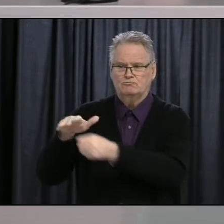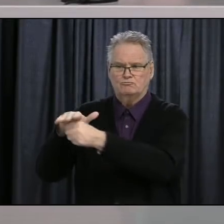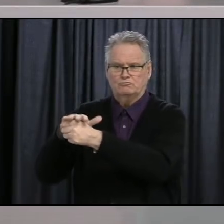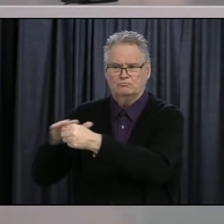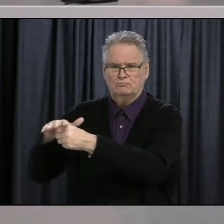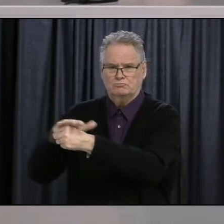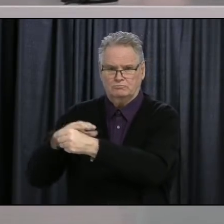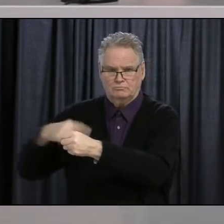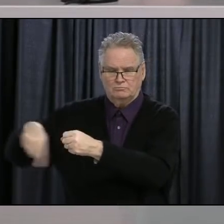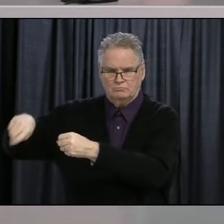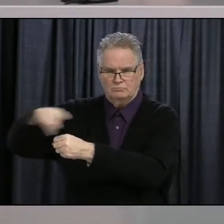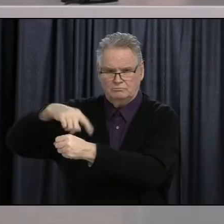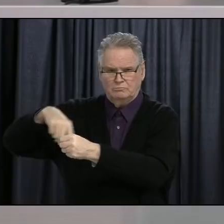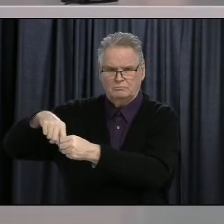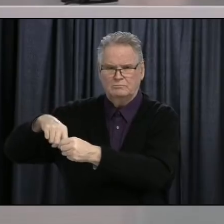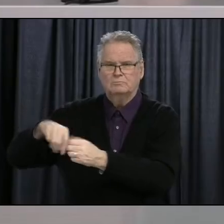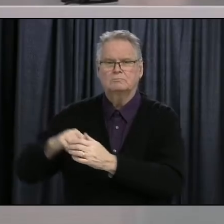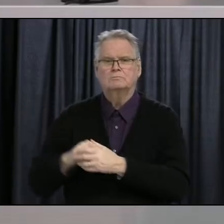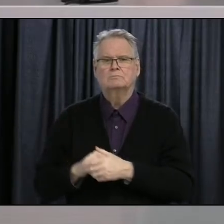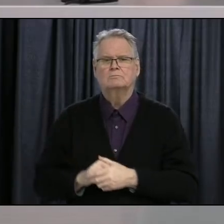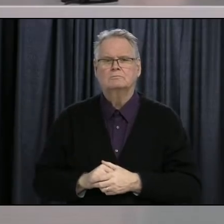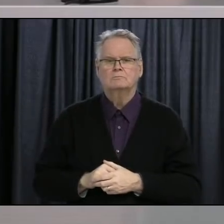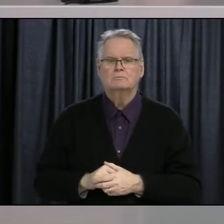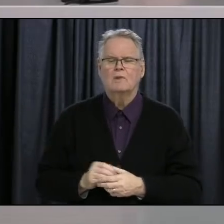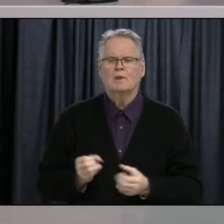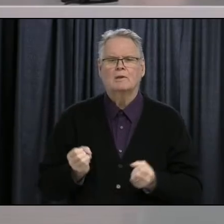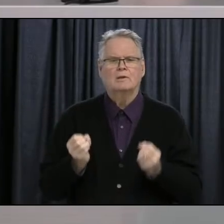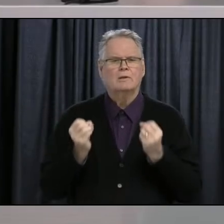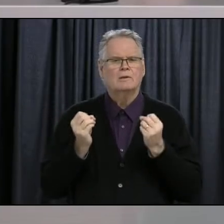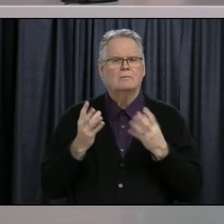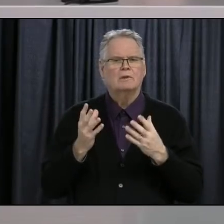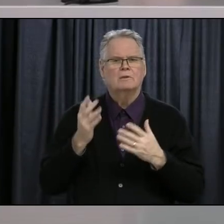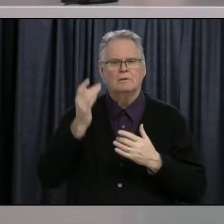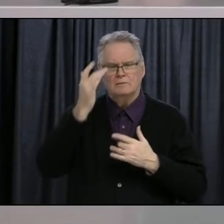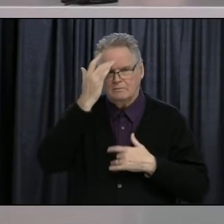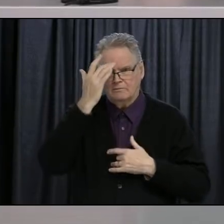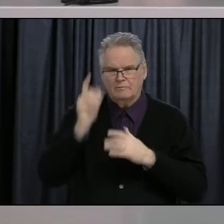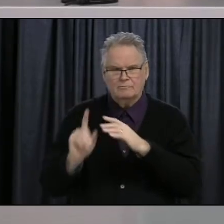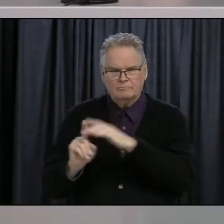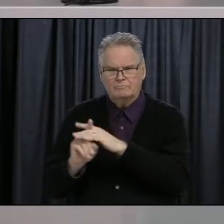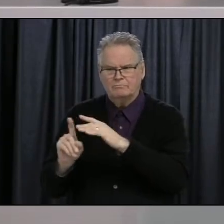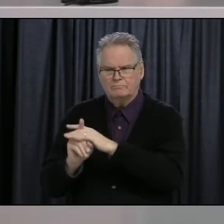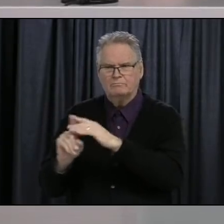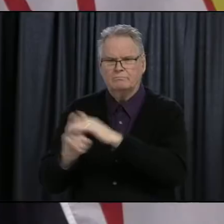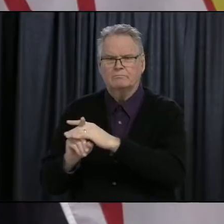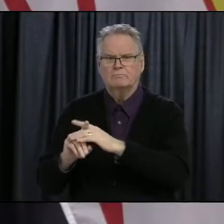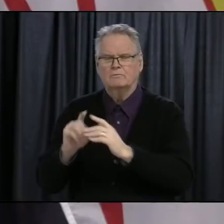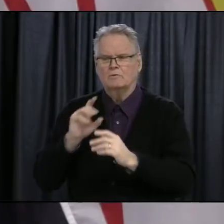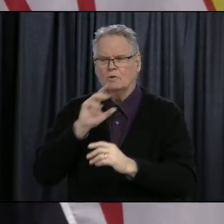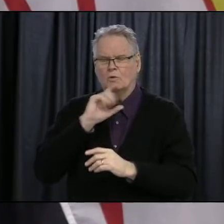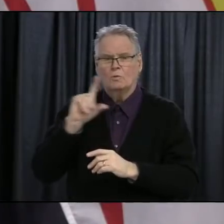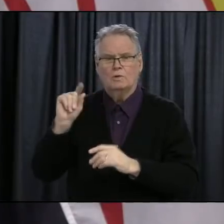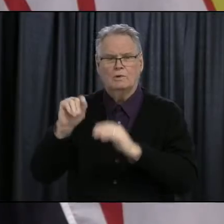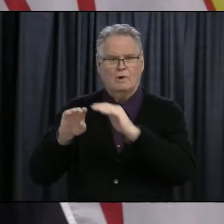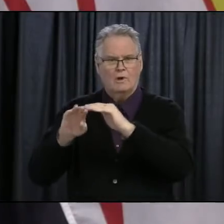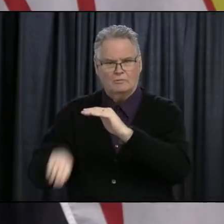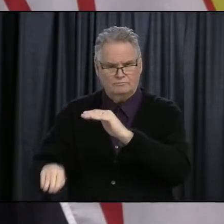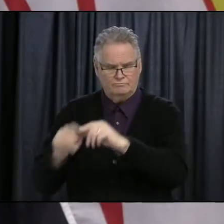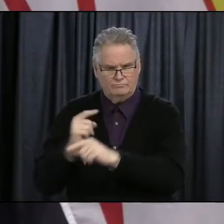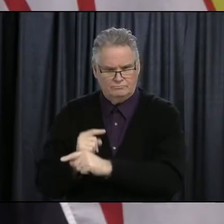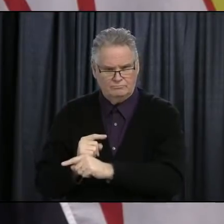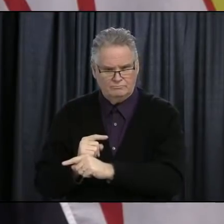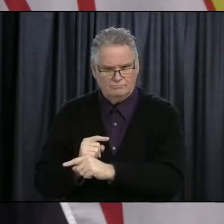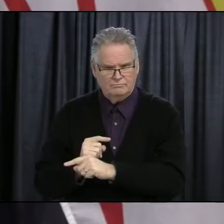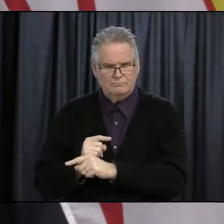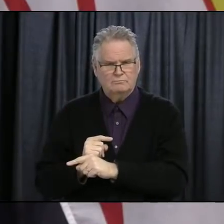symptoms experienced by the under 20 age group who were infected? Good question. Yeah, so certainly,